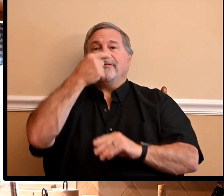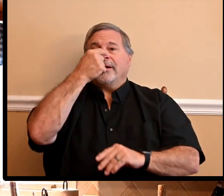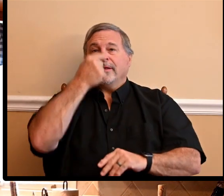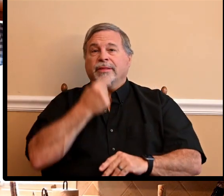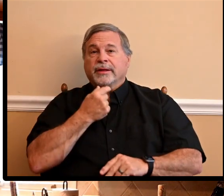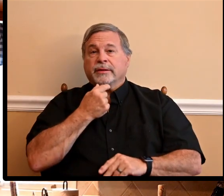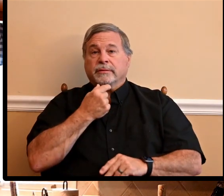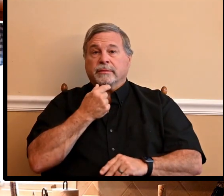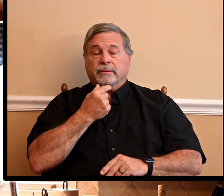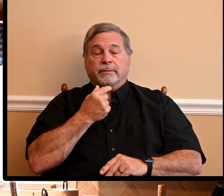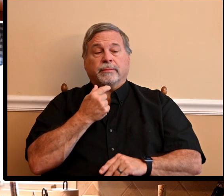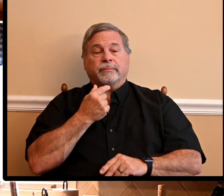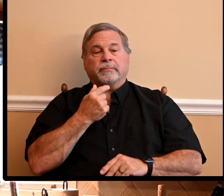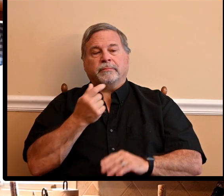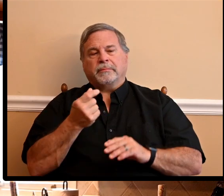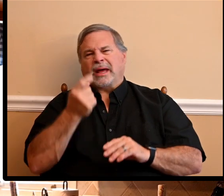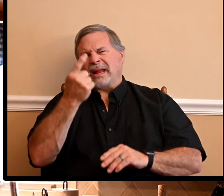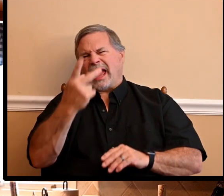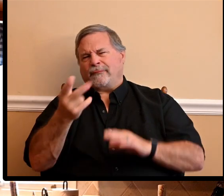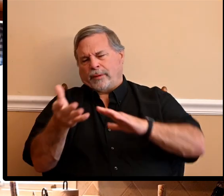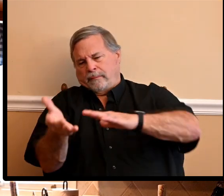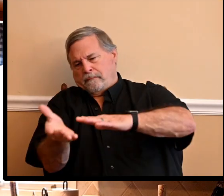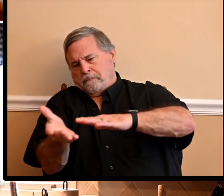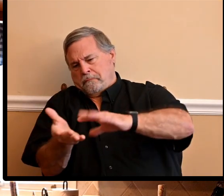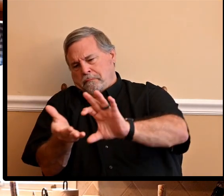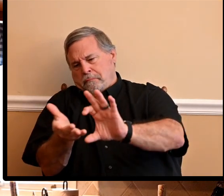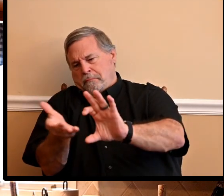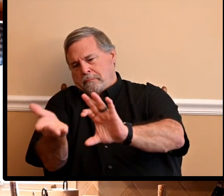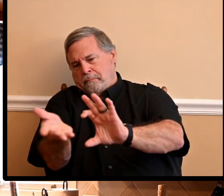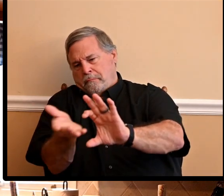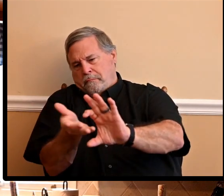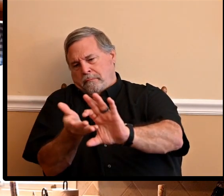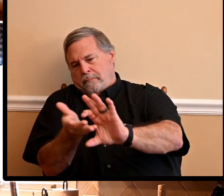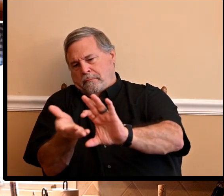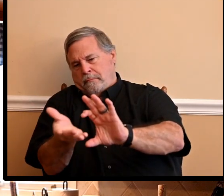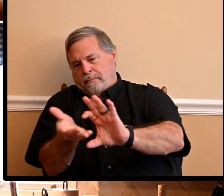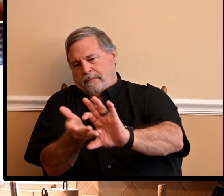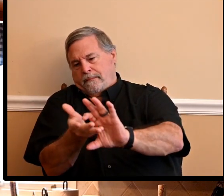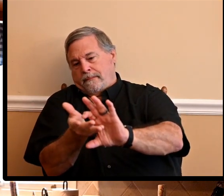making them into a thinner layer. Now you want to take it about halfway up the cake.